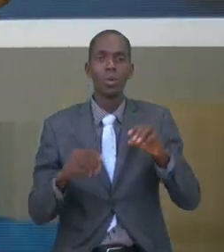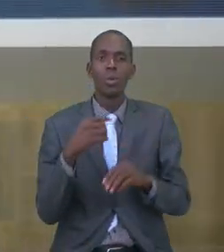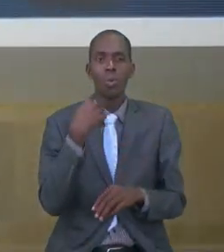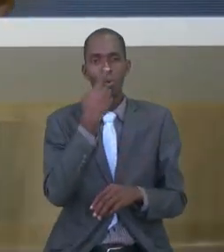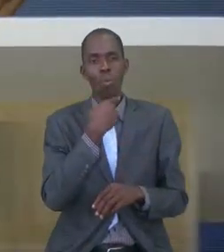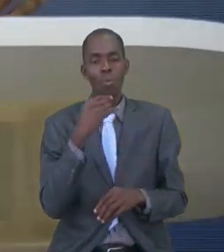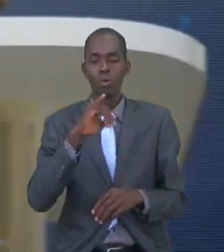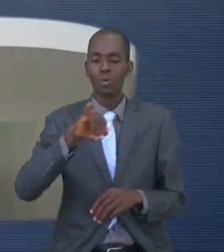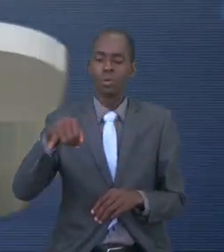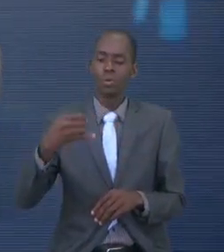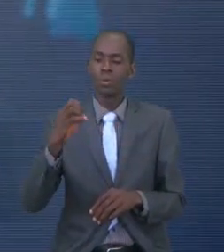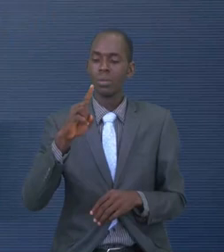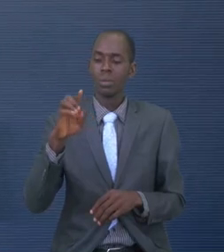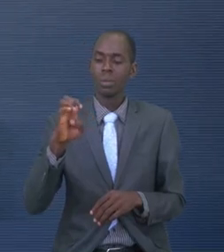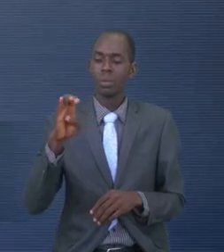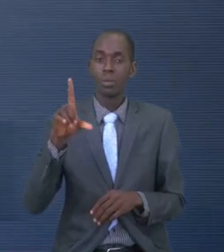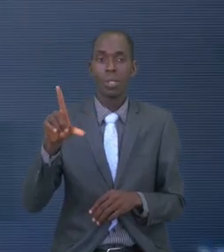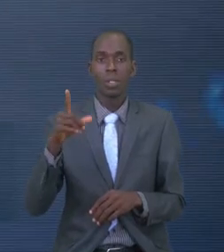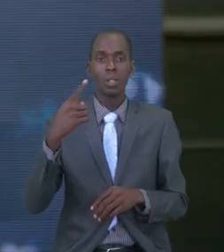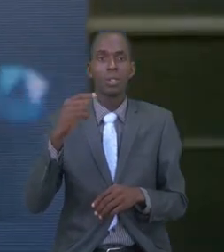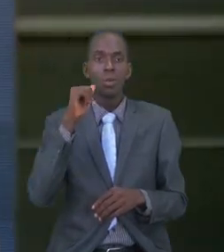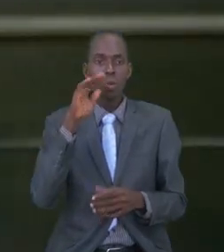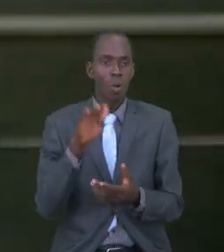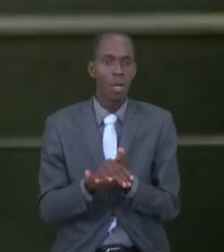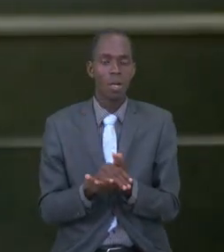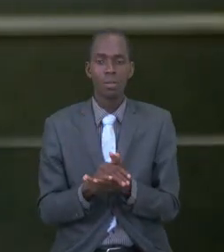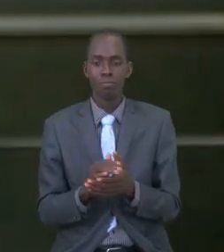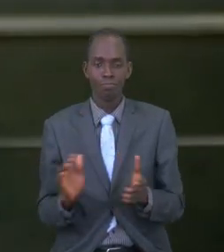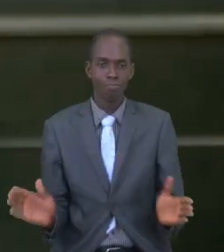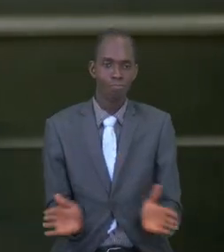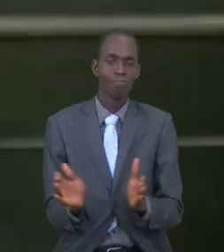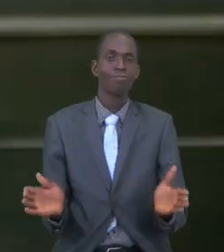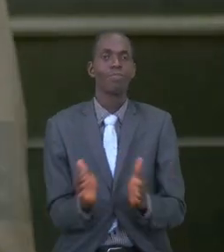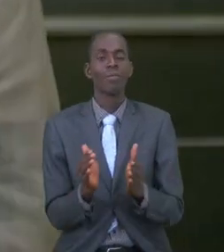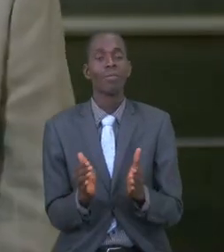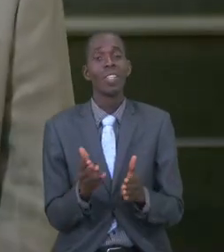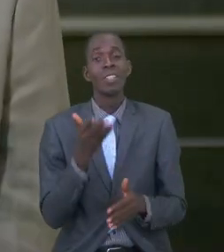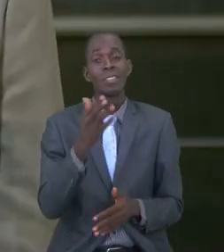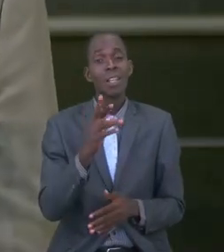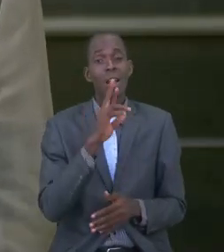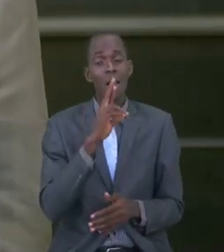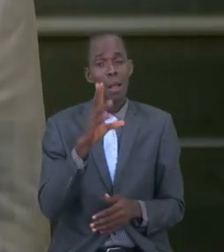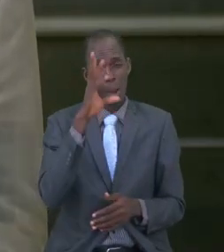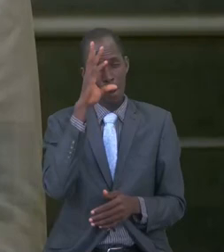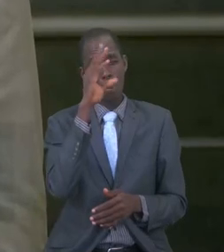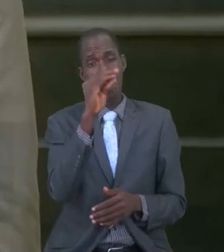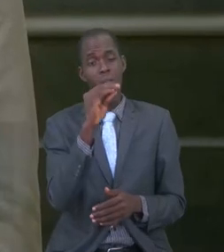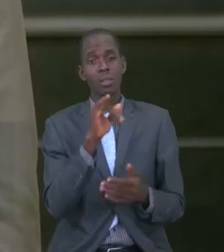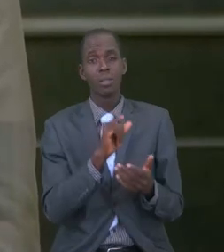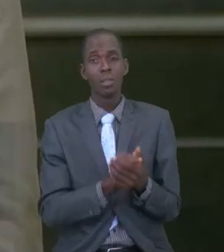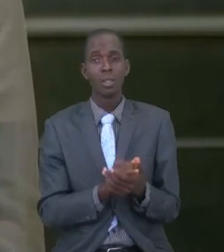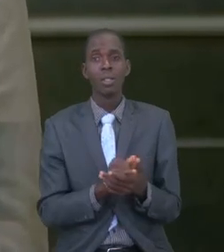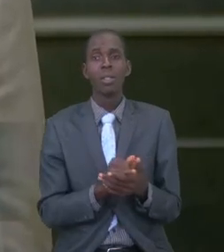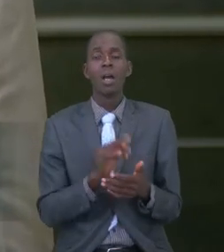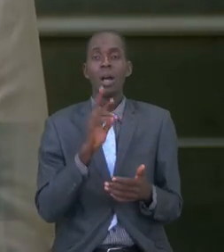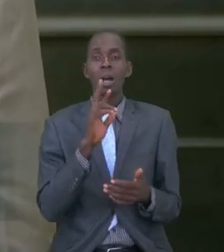Jezebel, his wife, stirred up. There are men that do not have